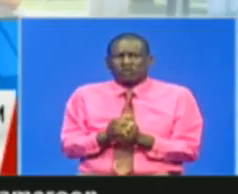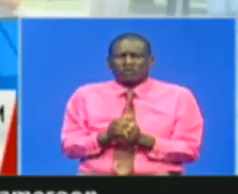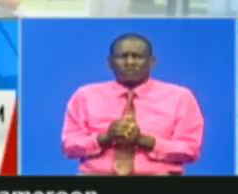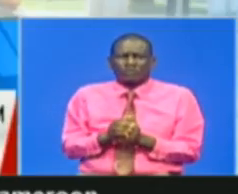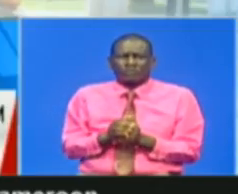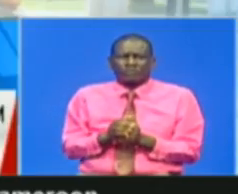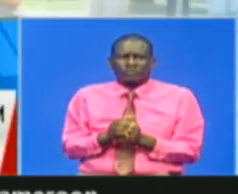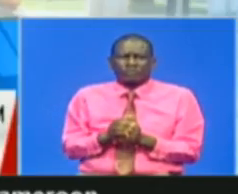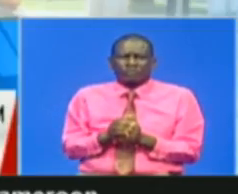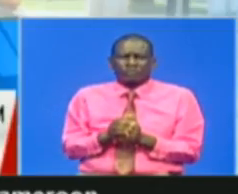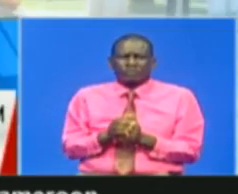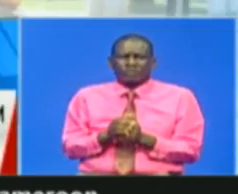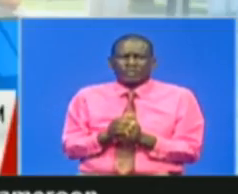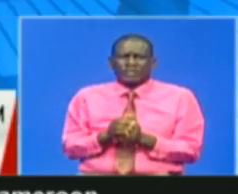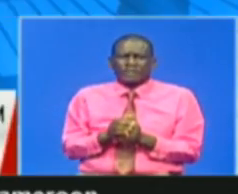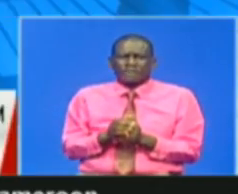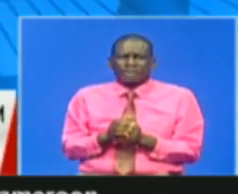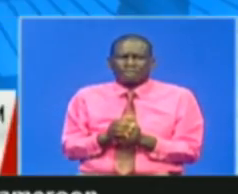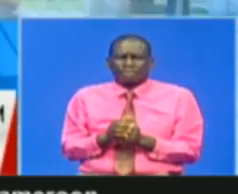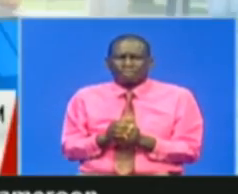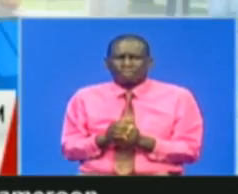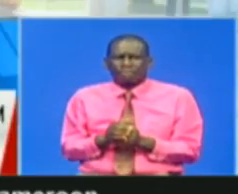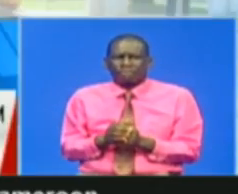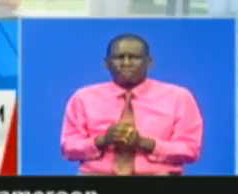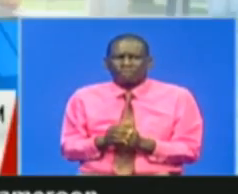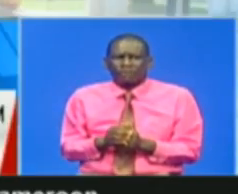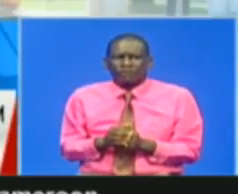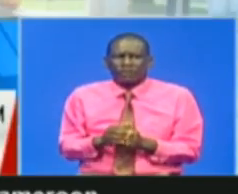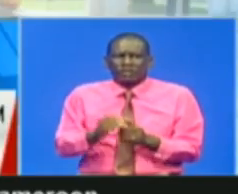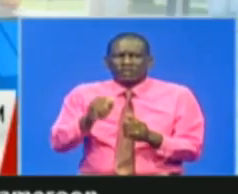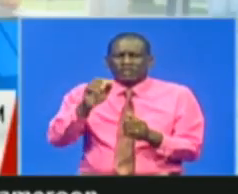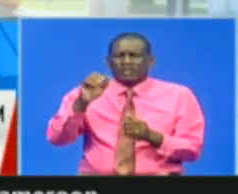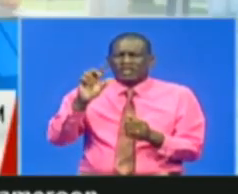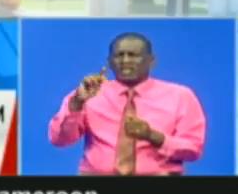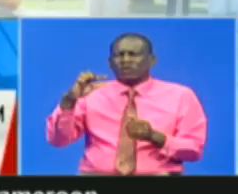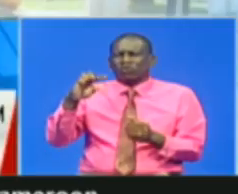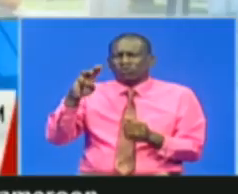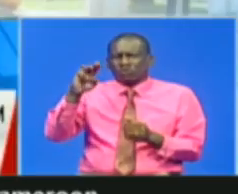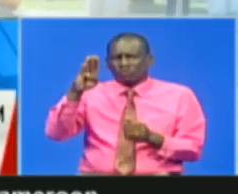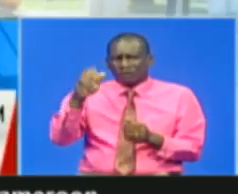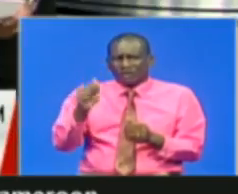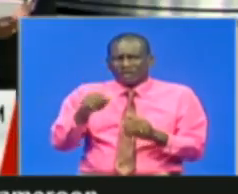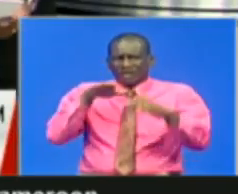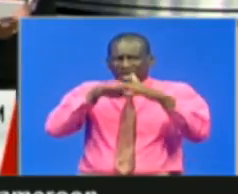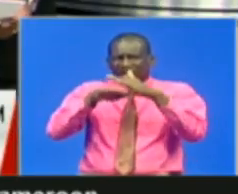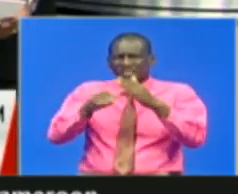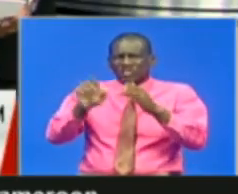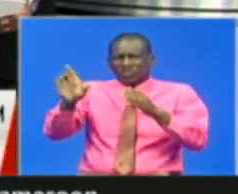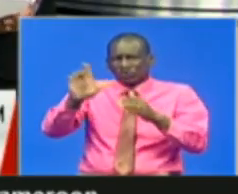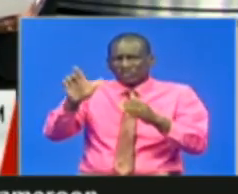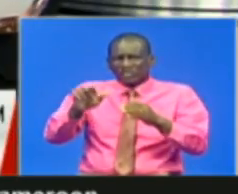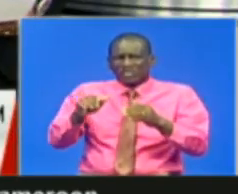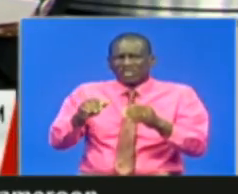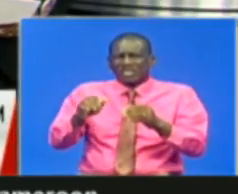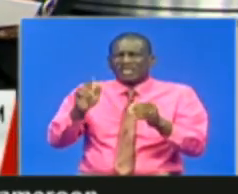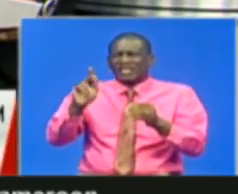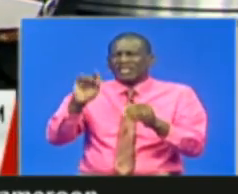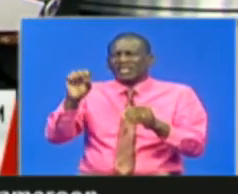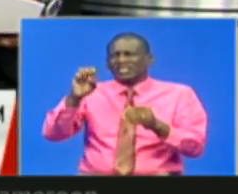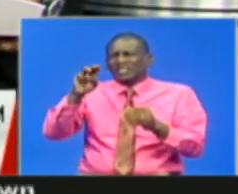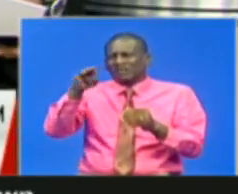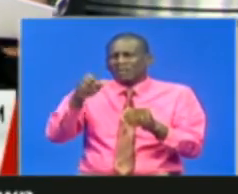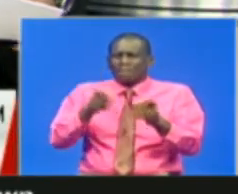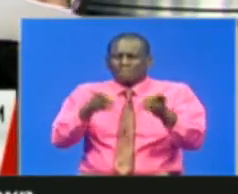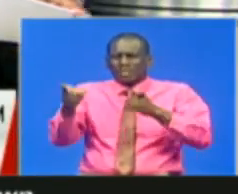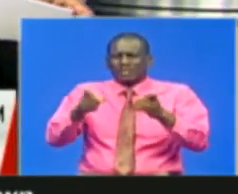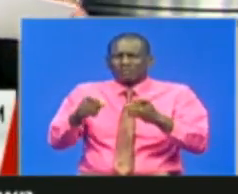Mathis Lions Bridge Limited, Kigumba Limited, Axis Logistics Limited, Kisima Management Company